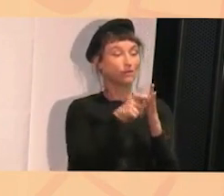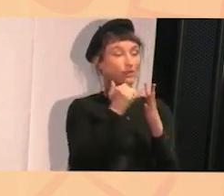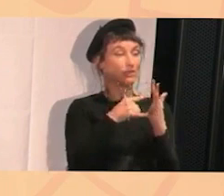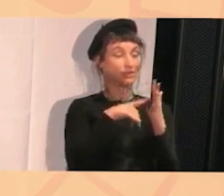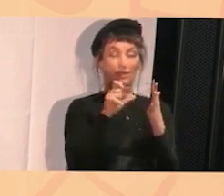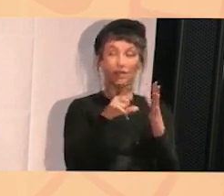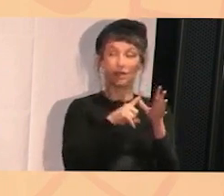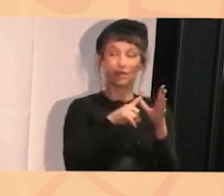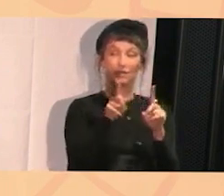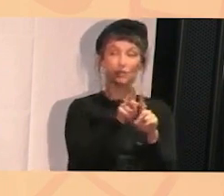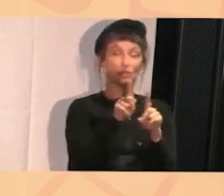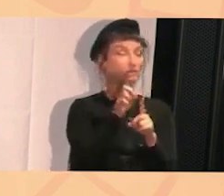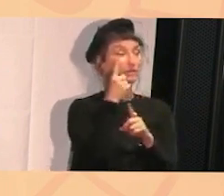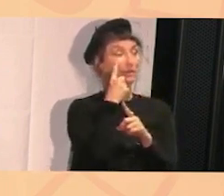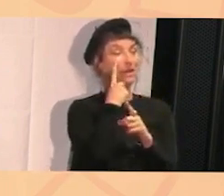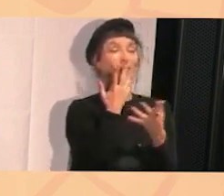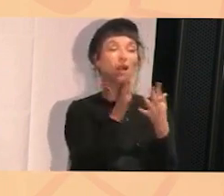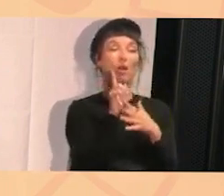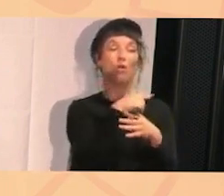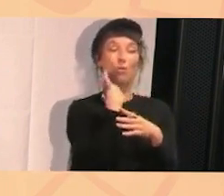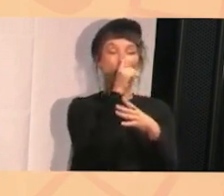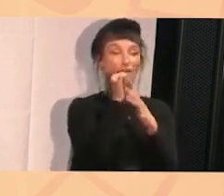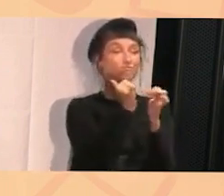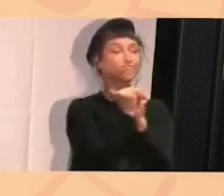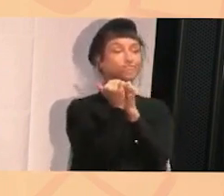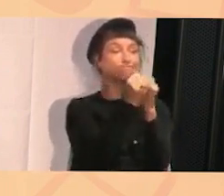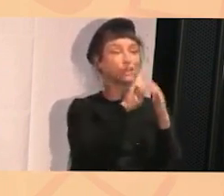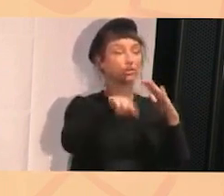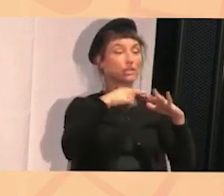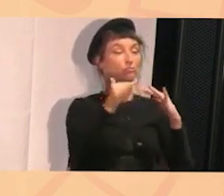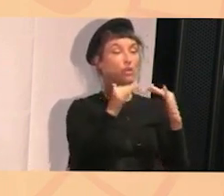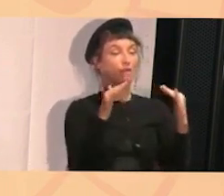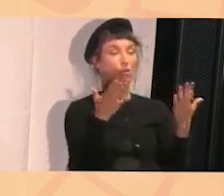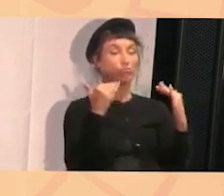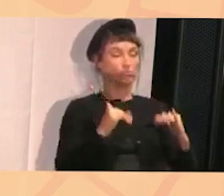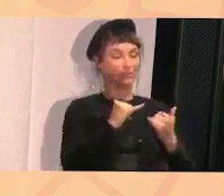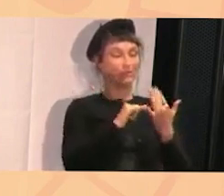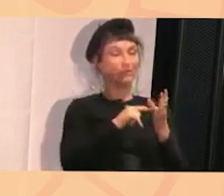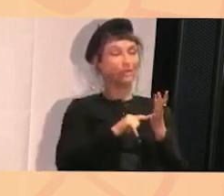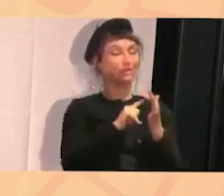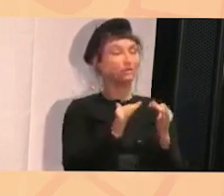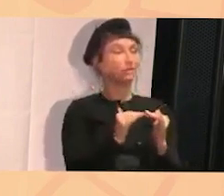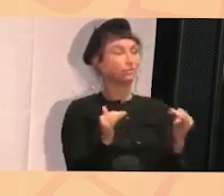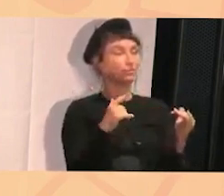So to see how we can align on a national level and again on a state level, because these are real